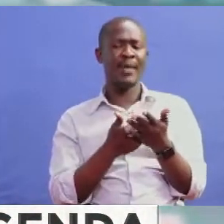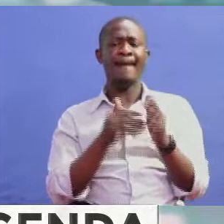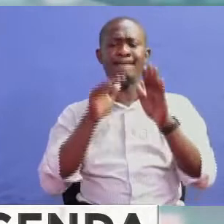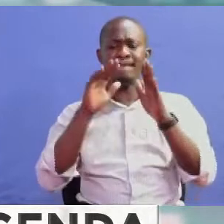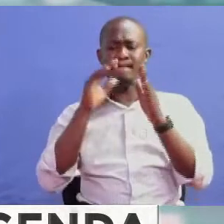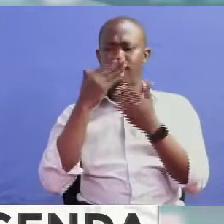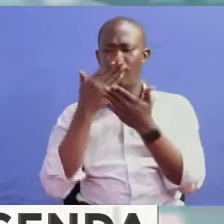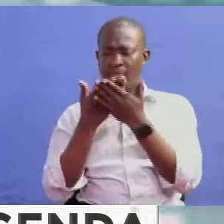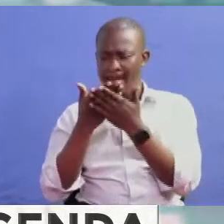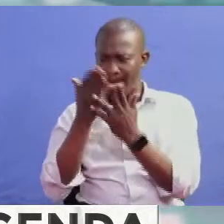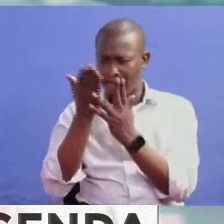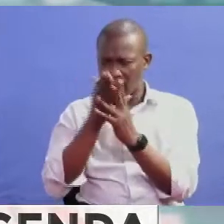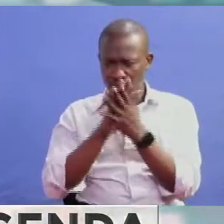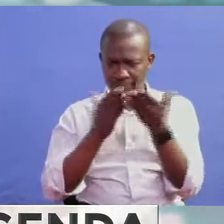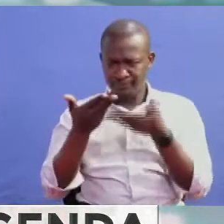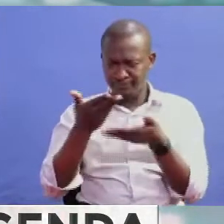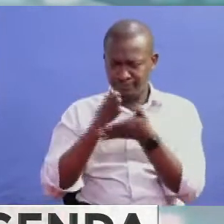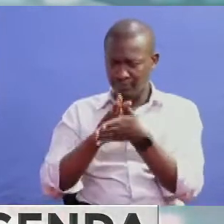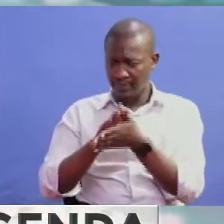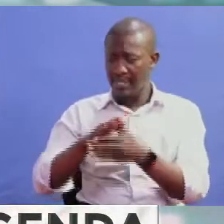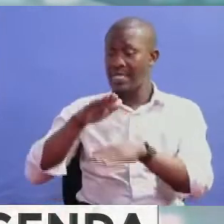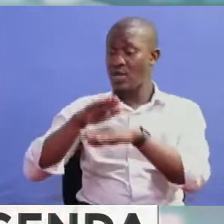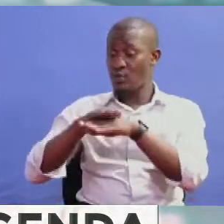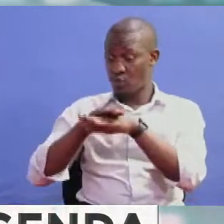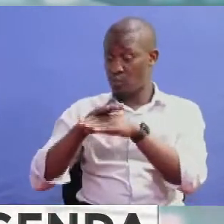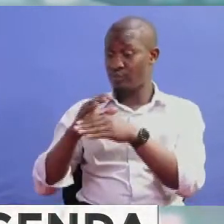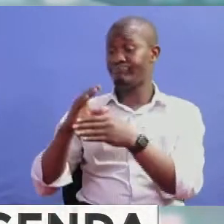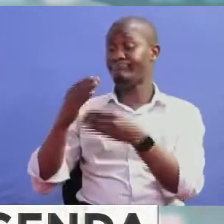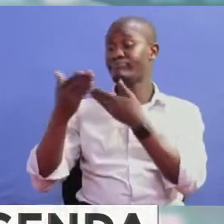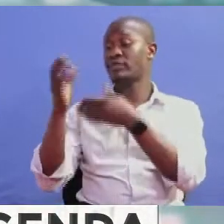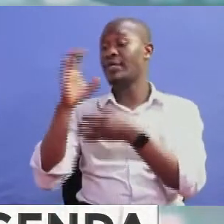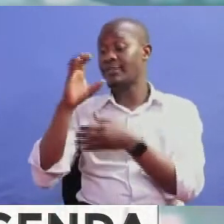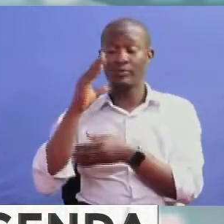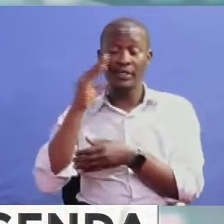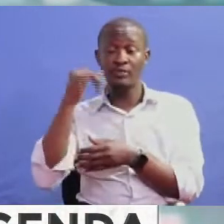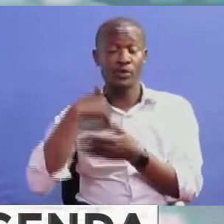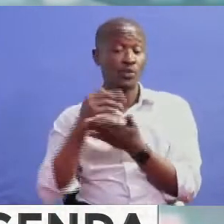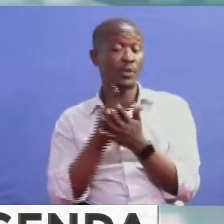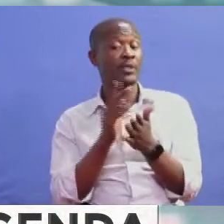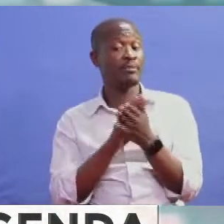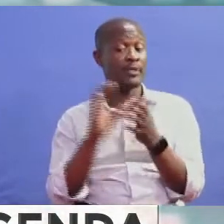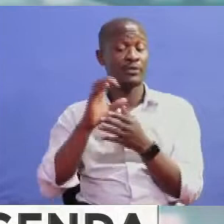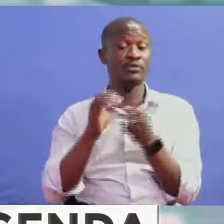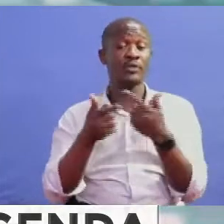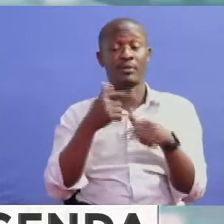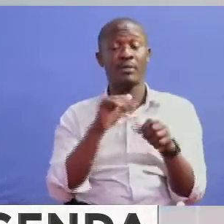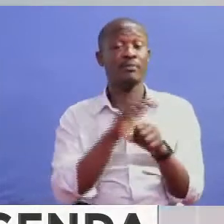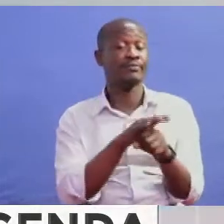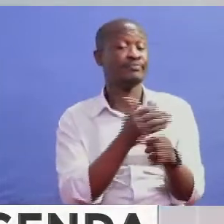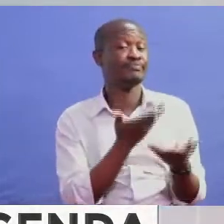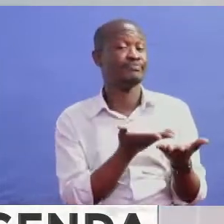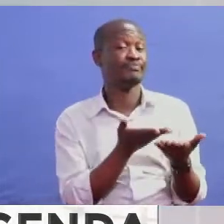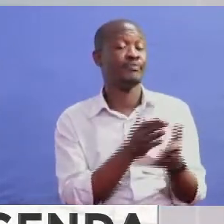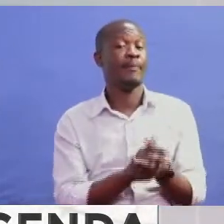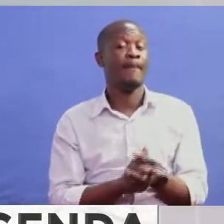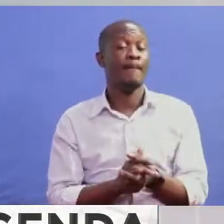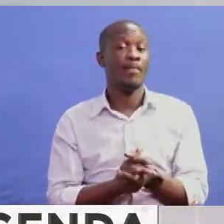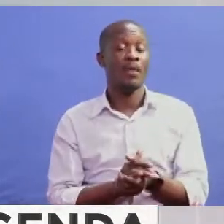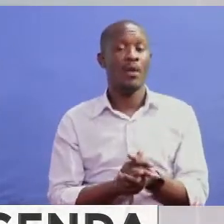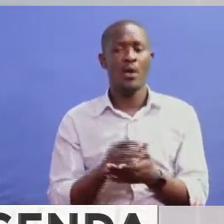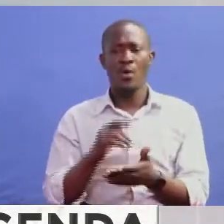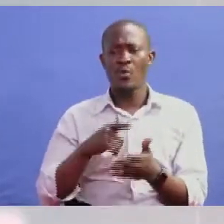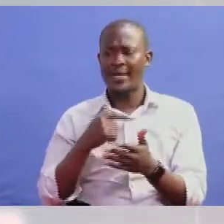between businesses. And good customer experience will keep customers coming back. Yes. Now, maybe what are some